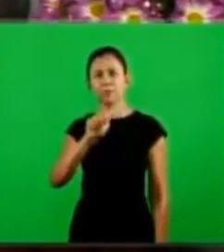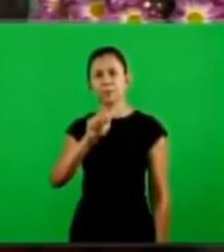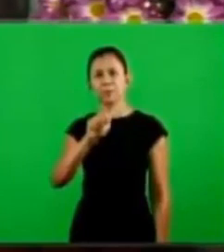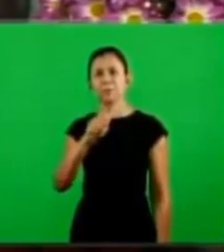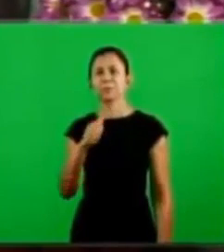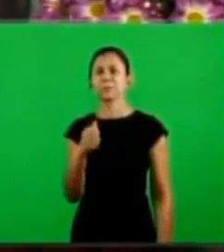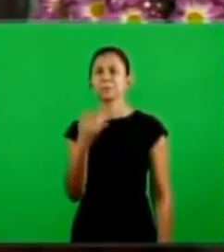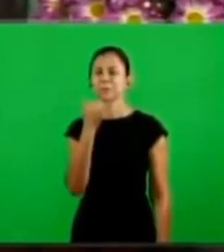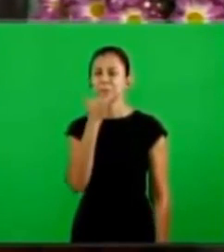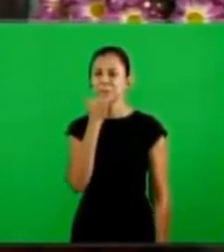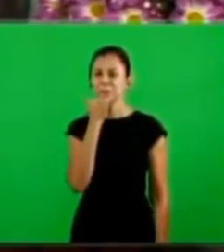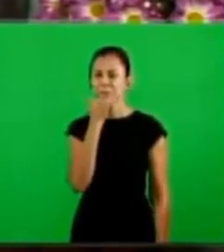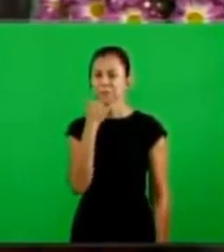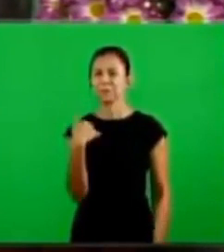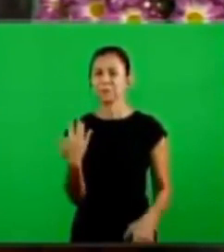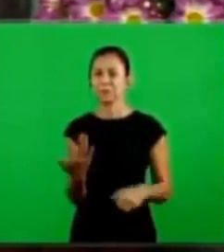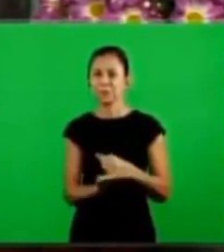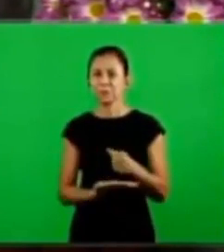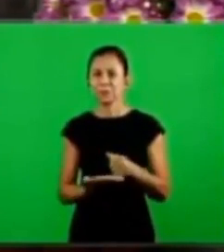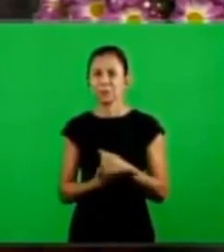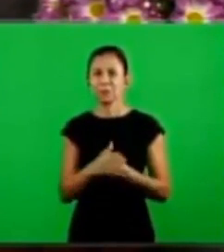the answer.